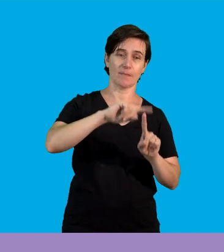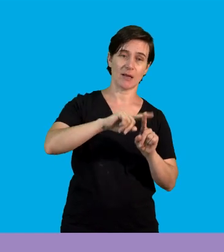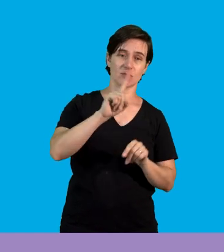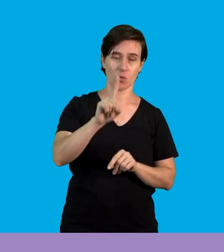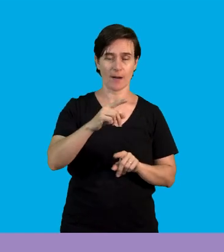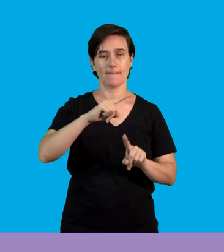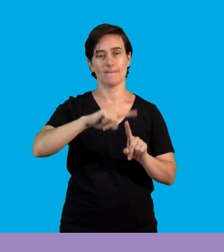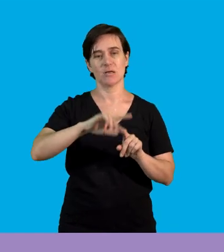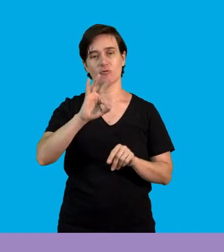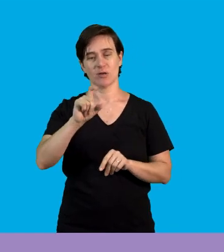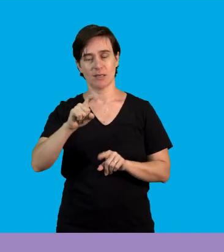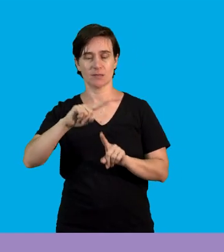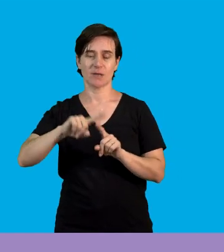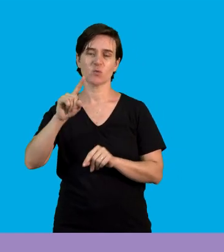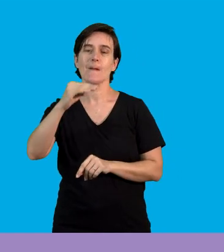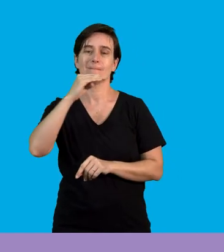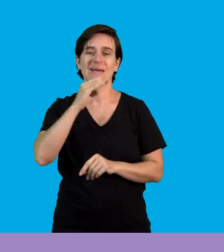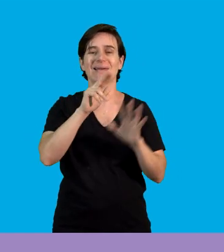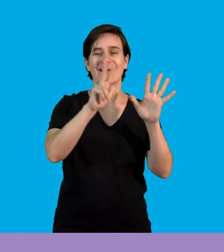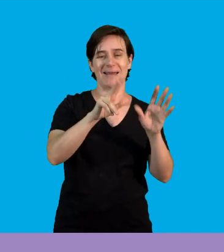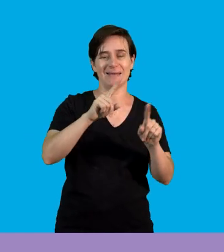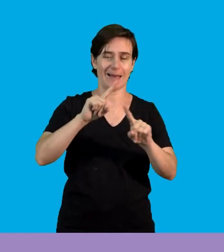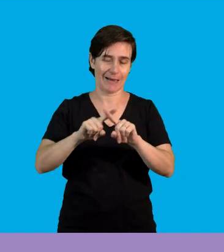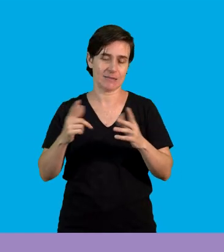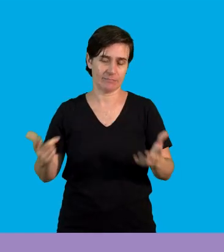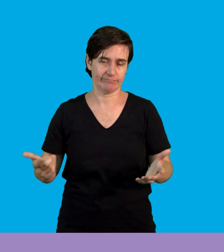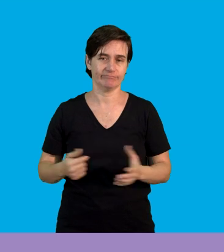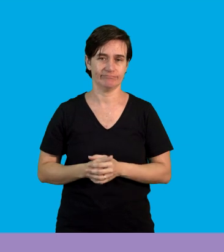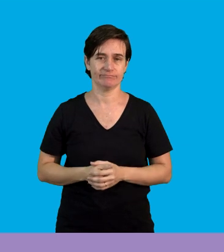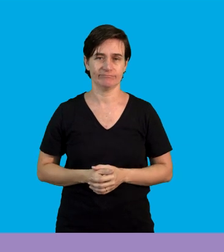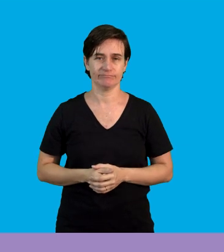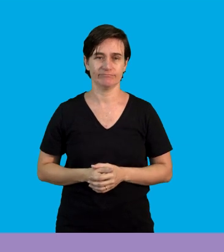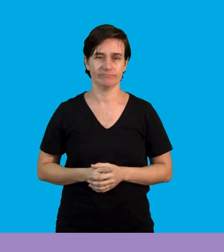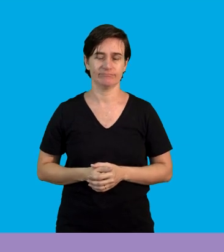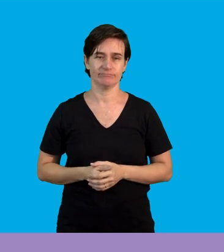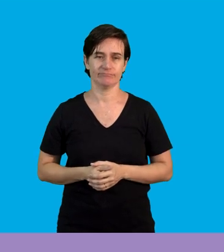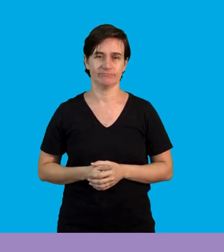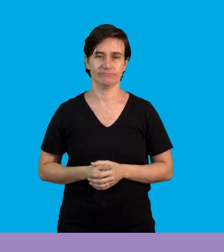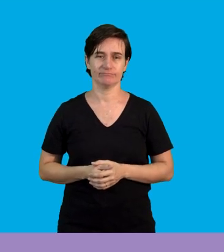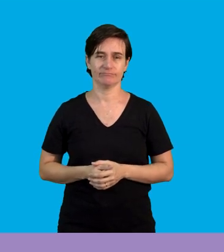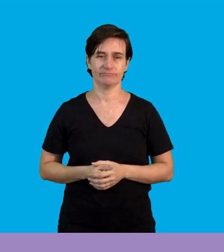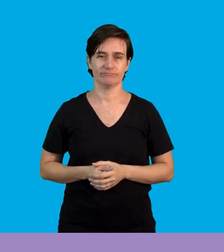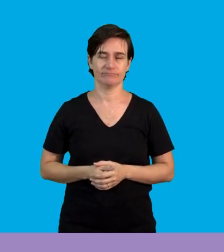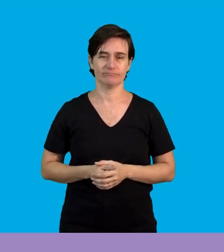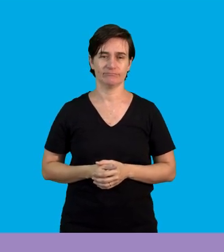is 8x. So our perimeter there is 8x.